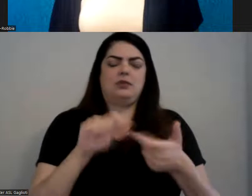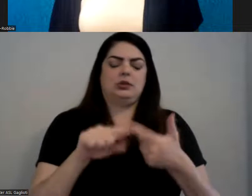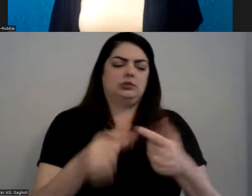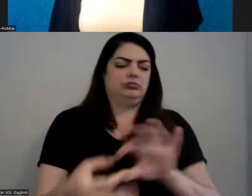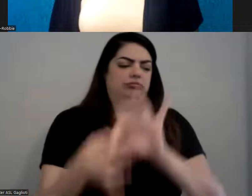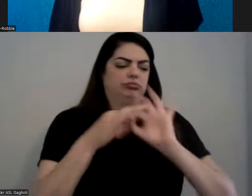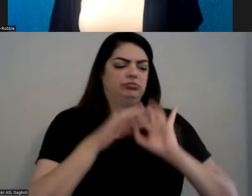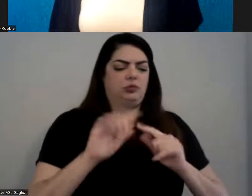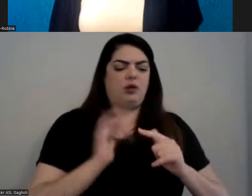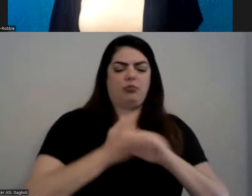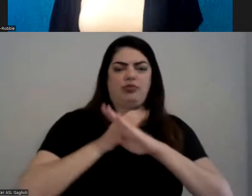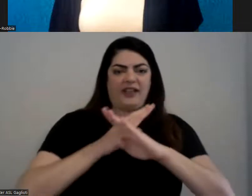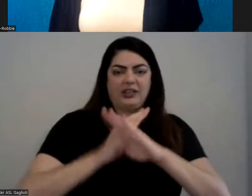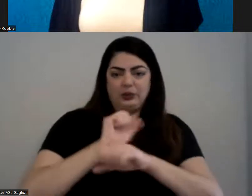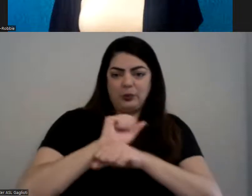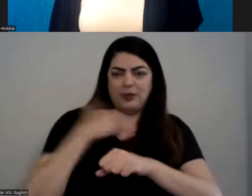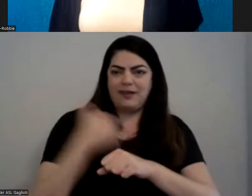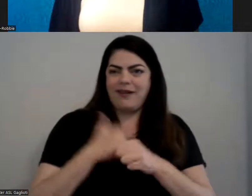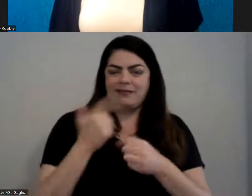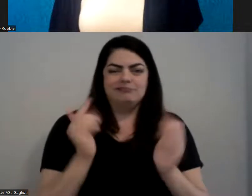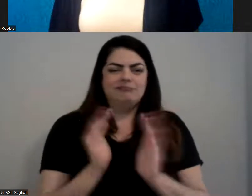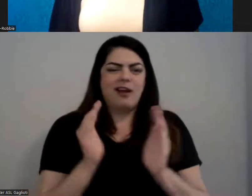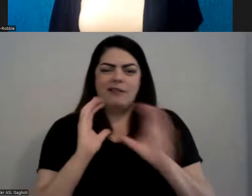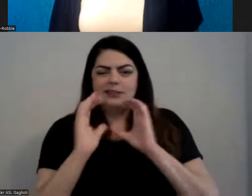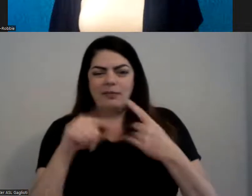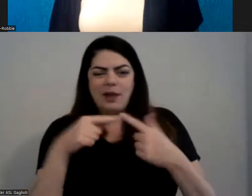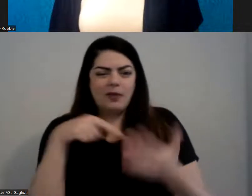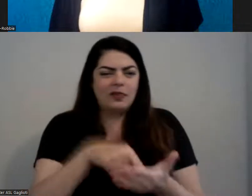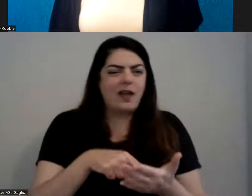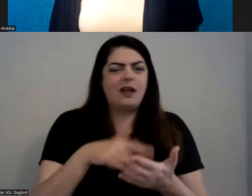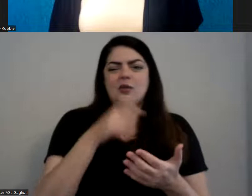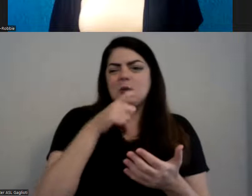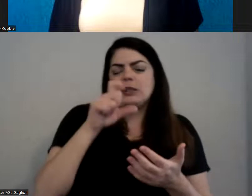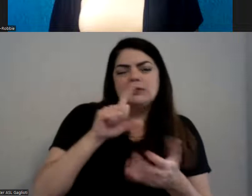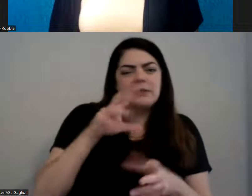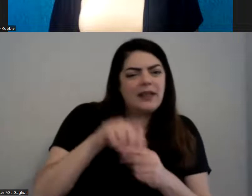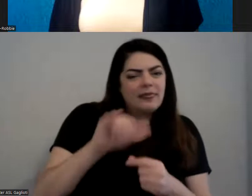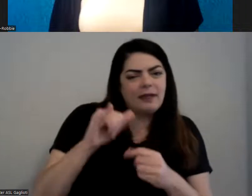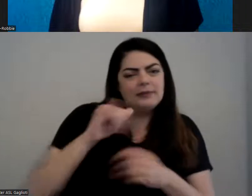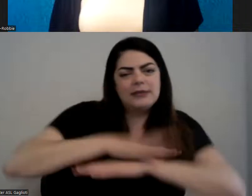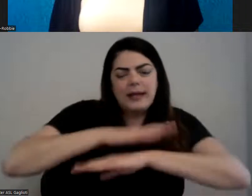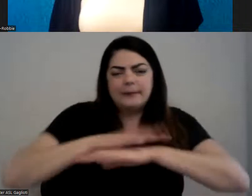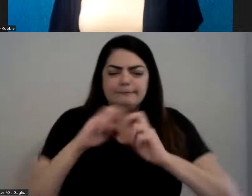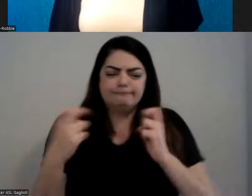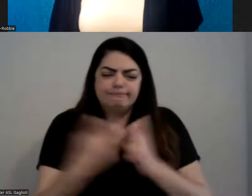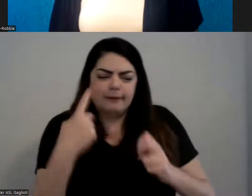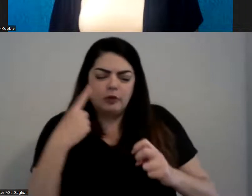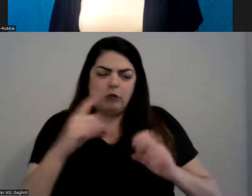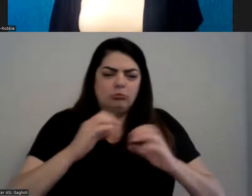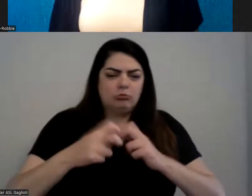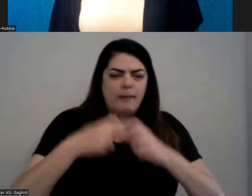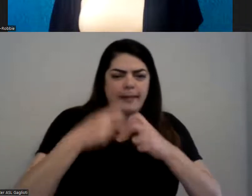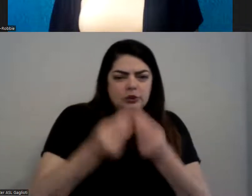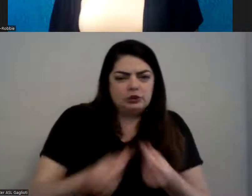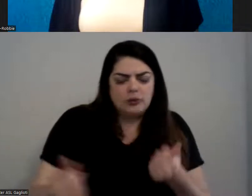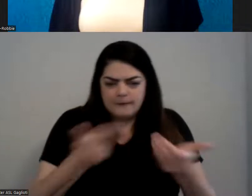a small conversation about that. Who needs to be at the table, right, for the problem solving? Do we have the right people? Do we have the right capacity